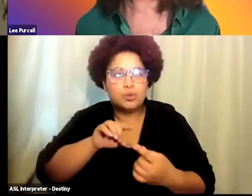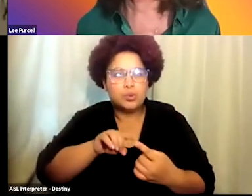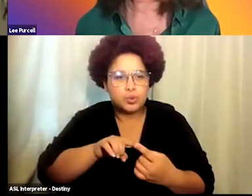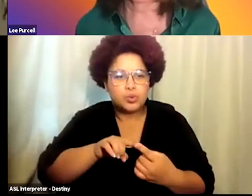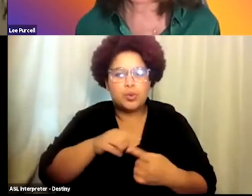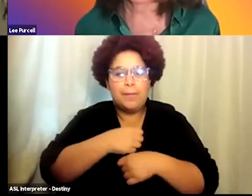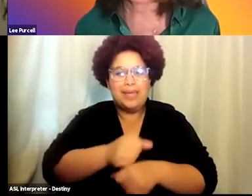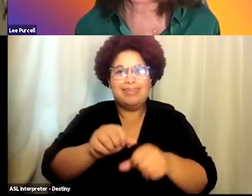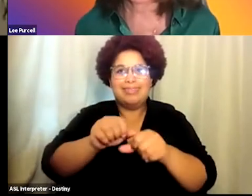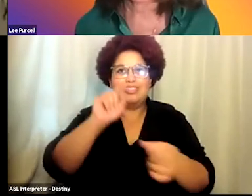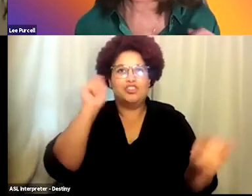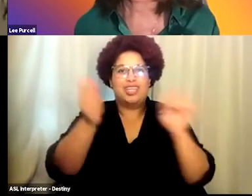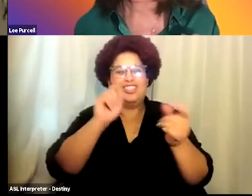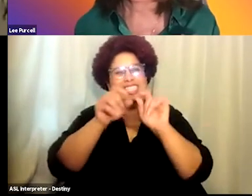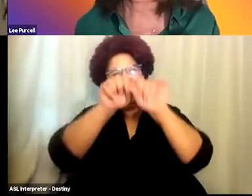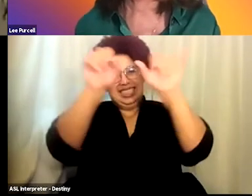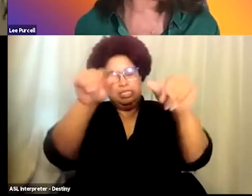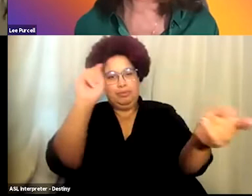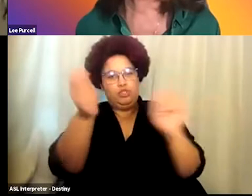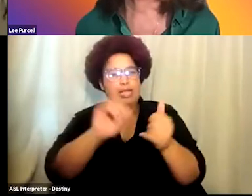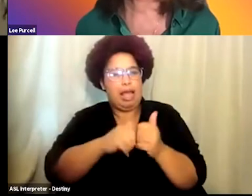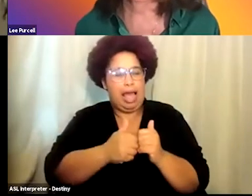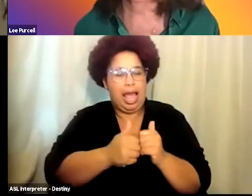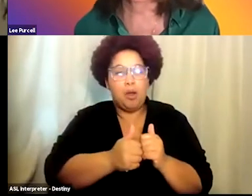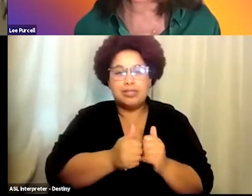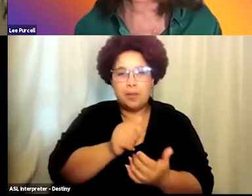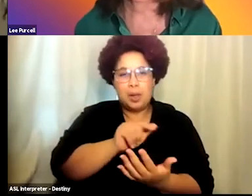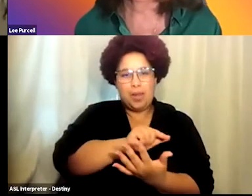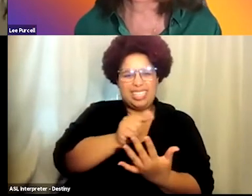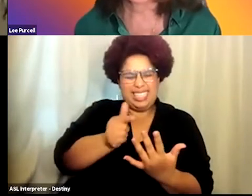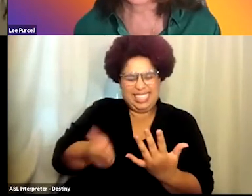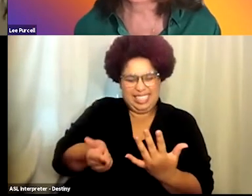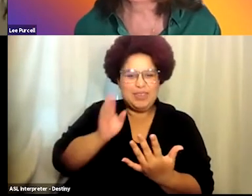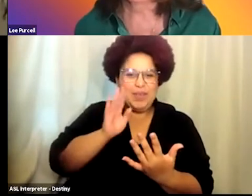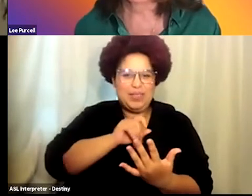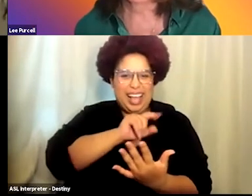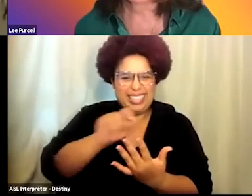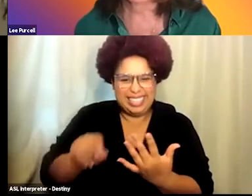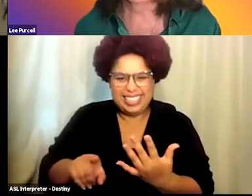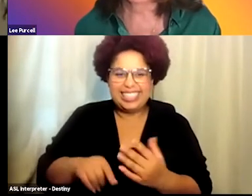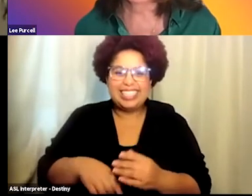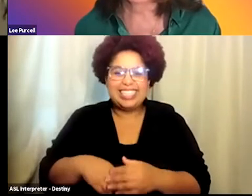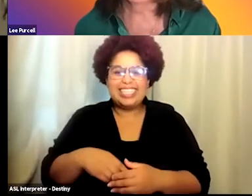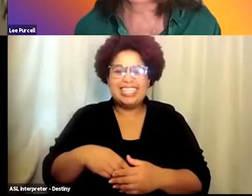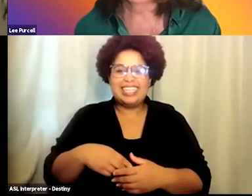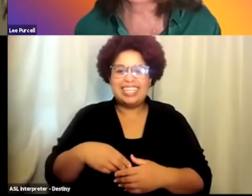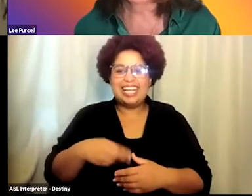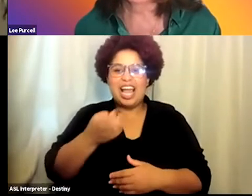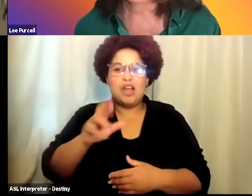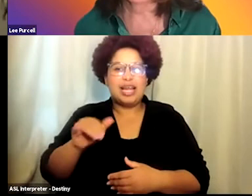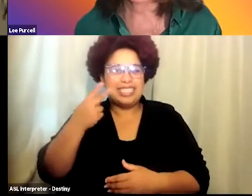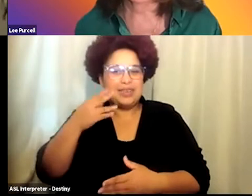a systemic change? I'm going to go to each one of you before the end of this panel. Okay, yeah, Harry, I'll leave you at the end. I see you